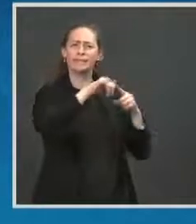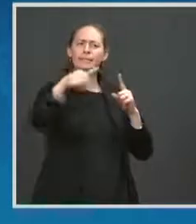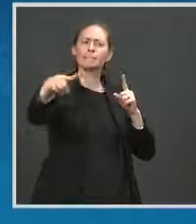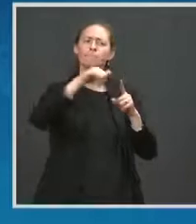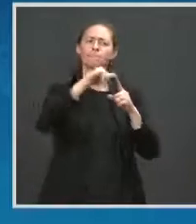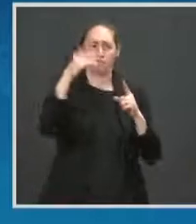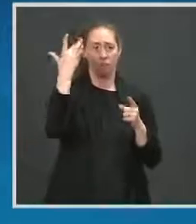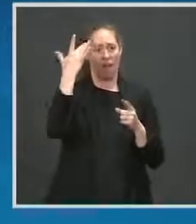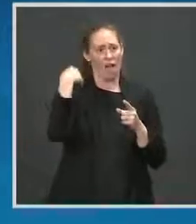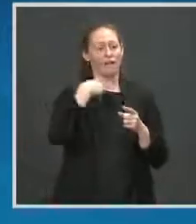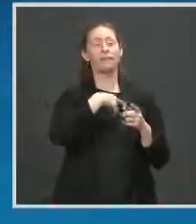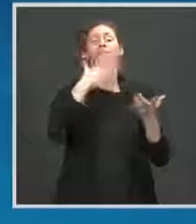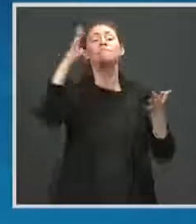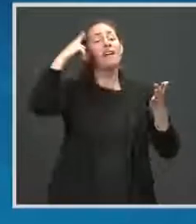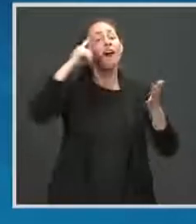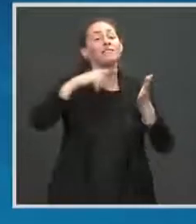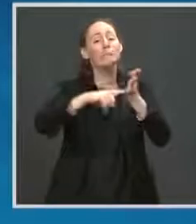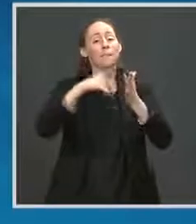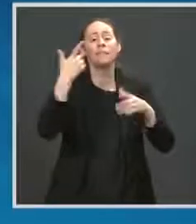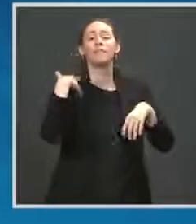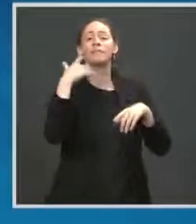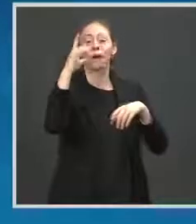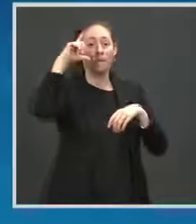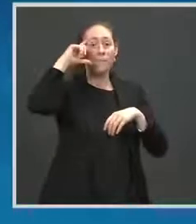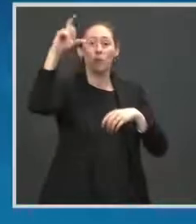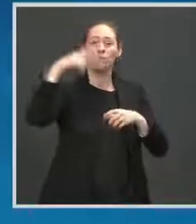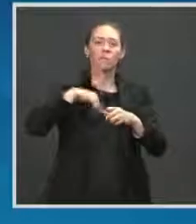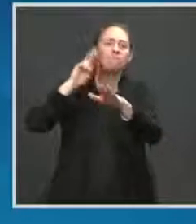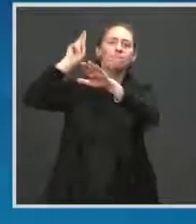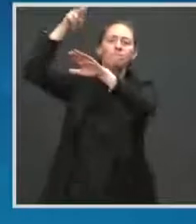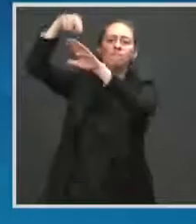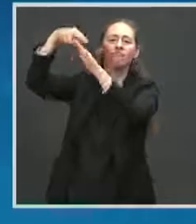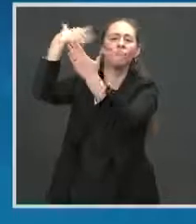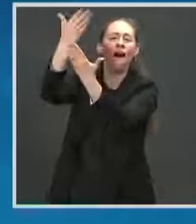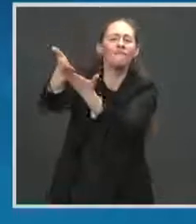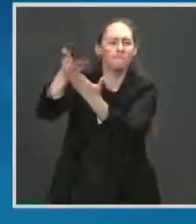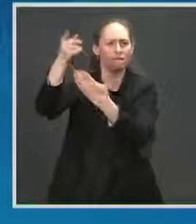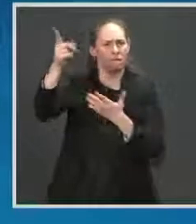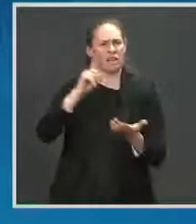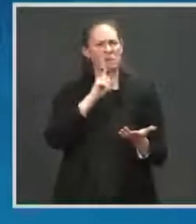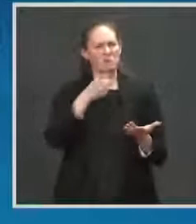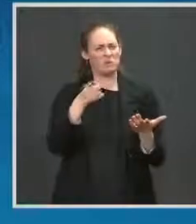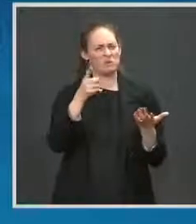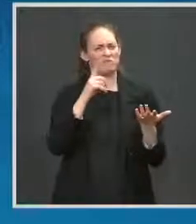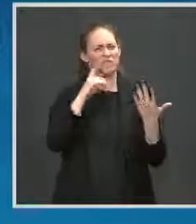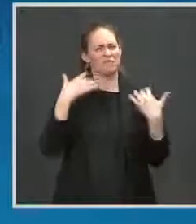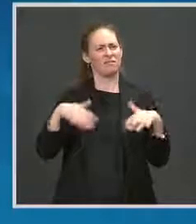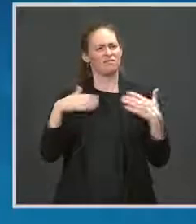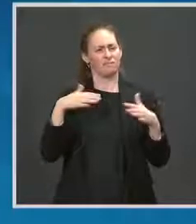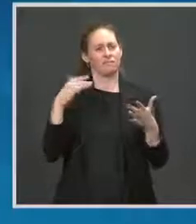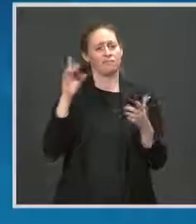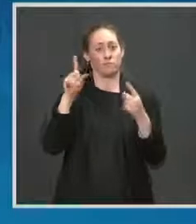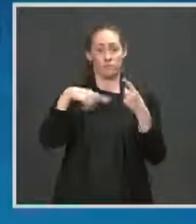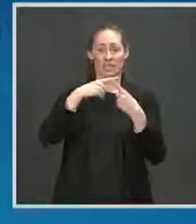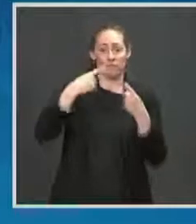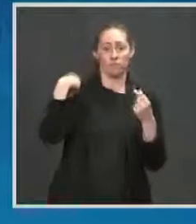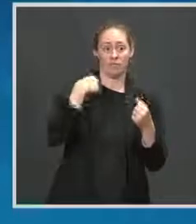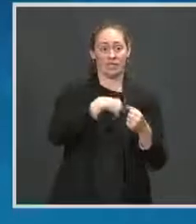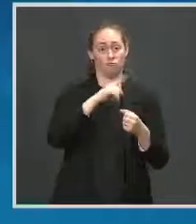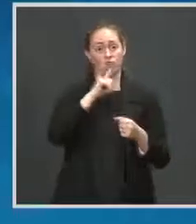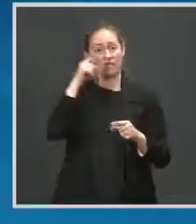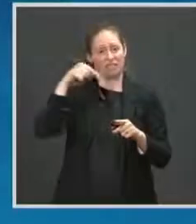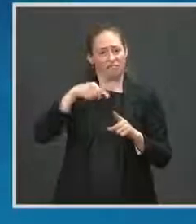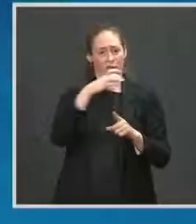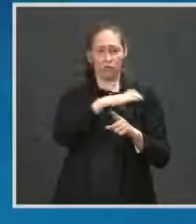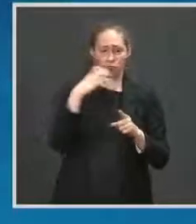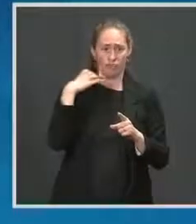the moon. And that will be true when the United States Congress